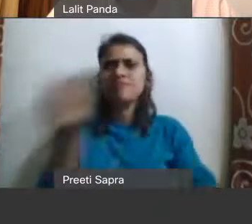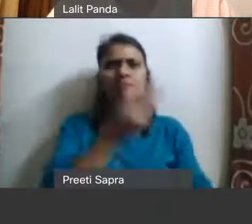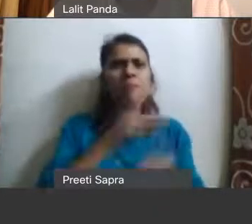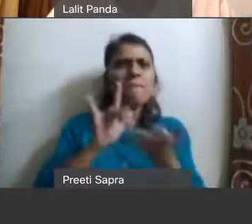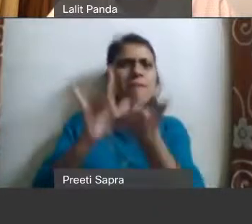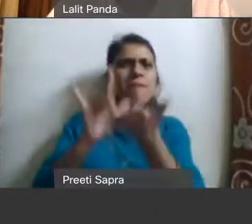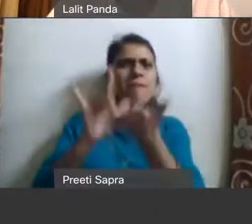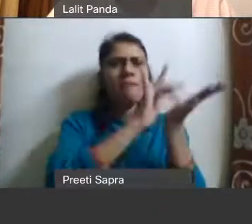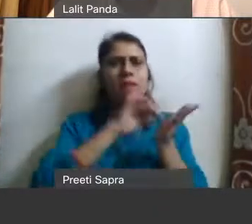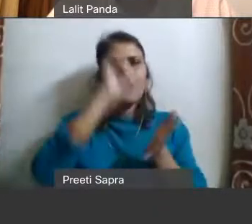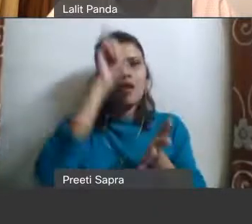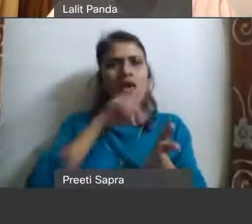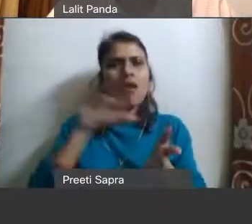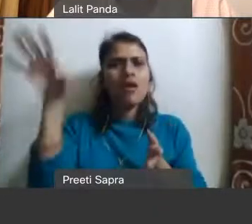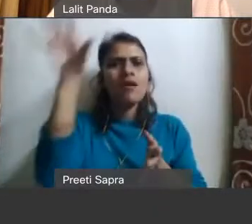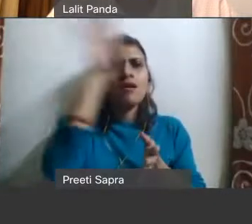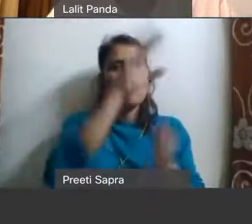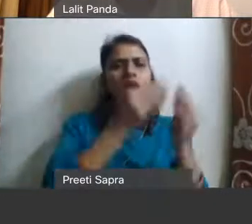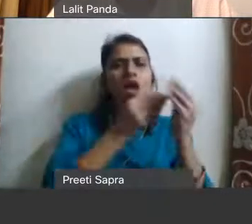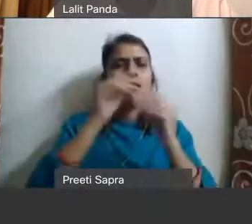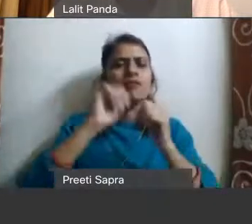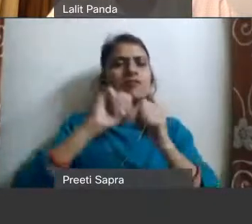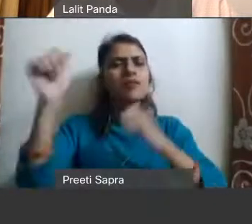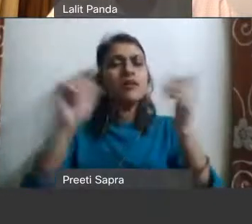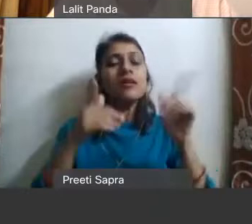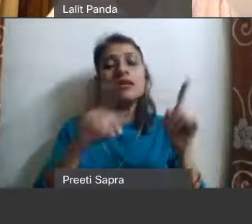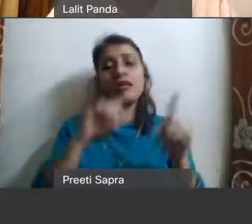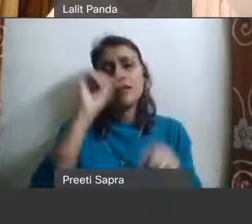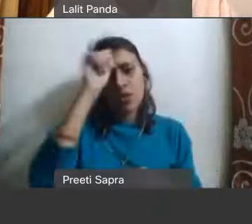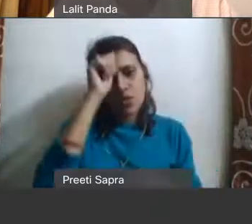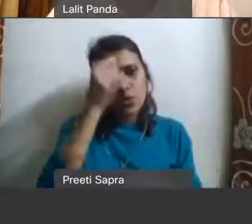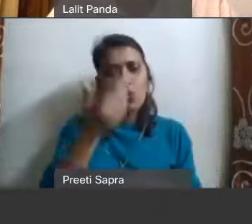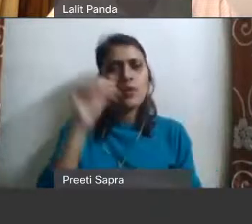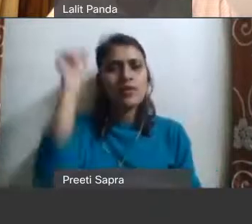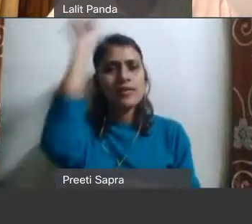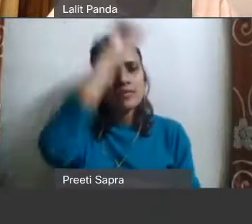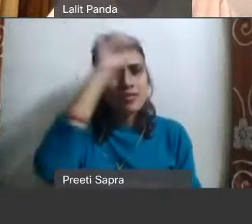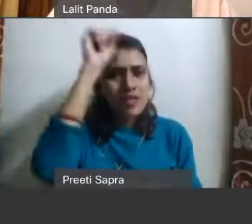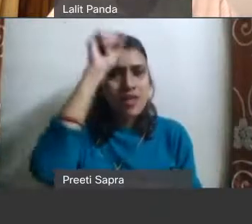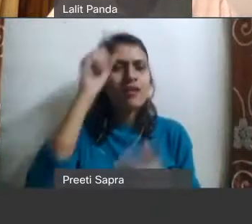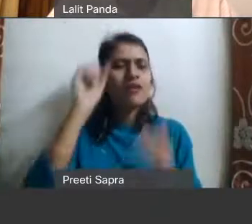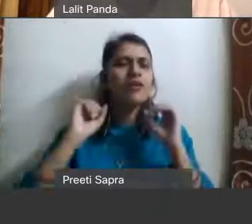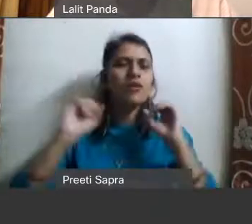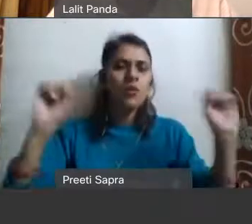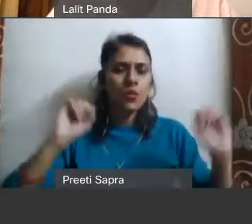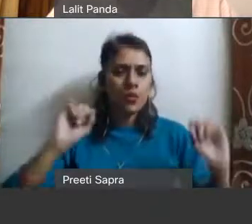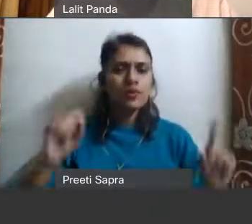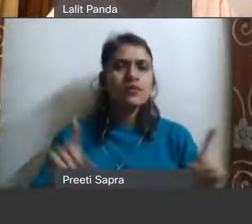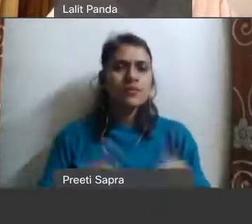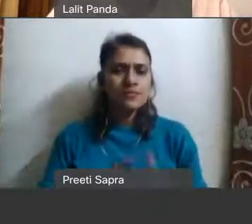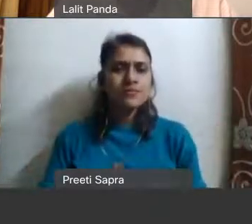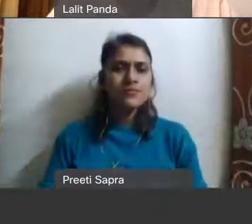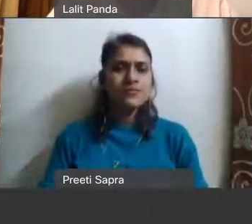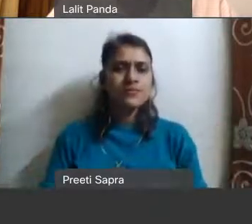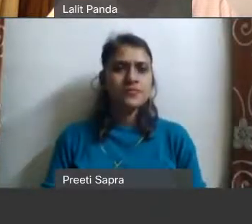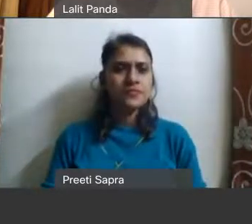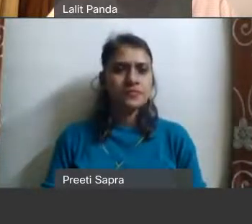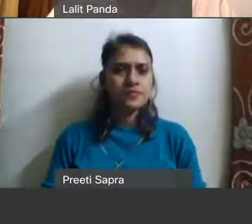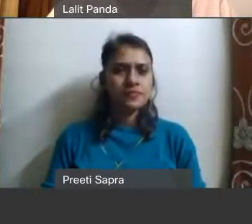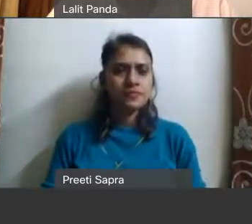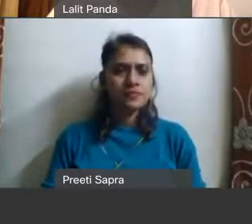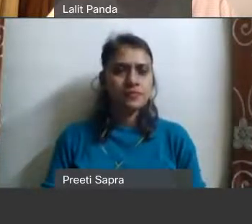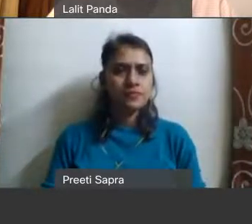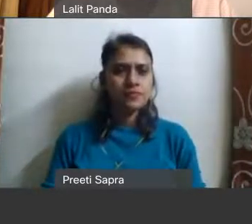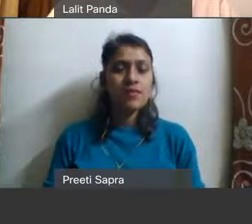going to deny that, say, for example, Hindus and Sikhs face religious persecution in these three